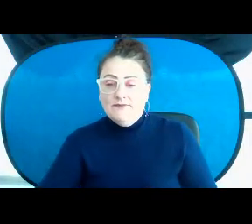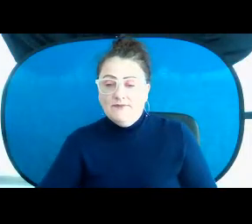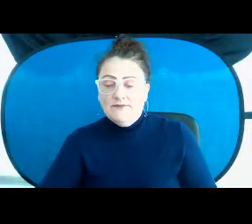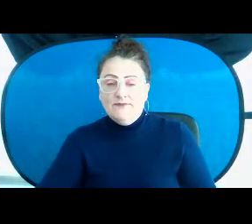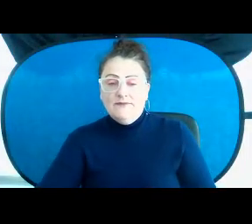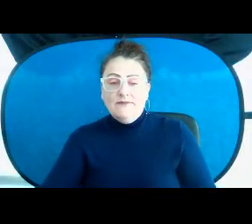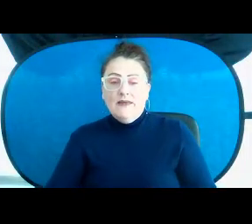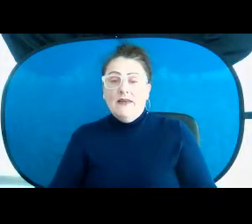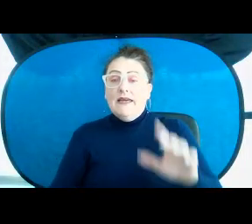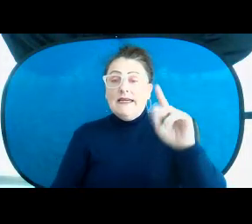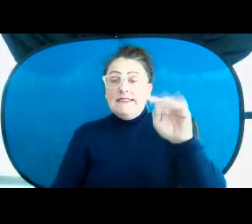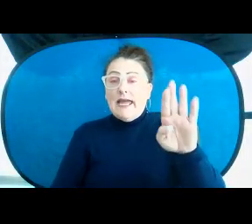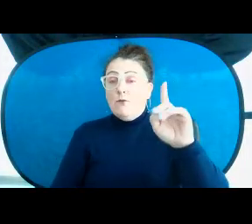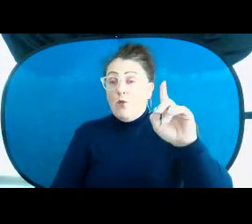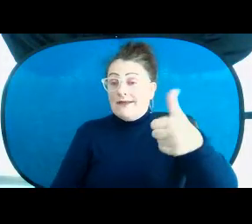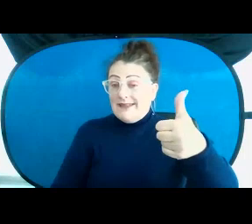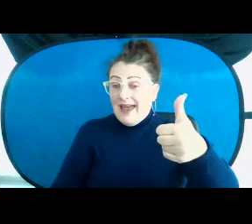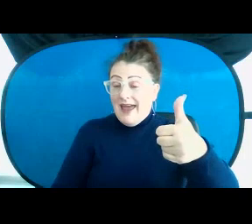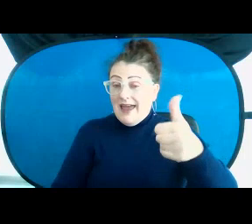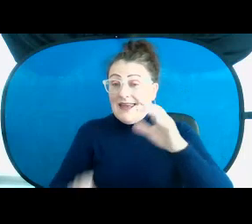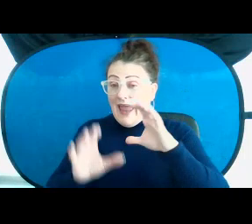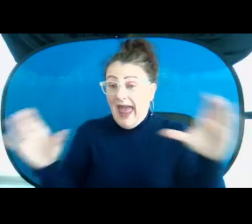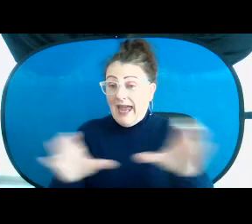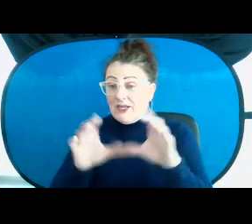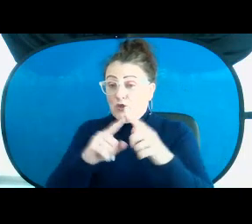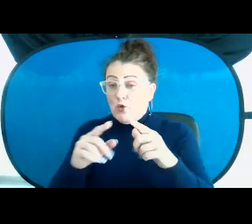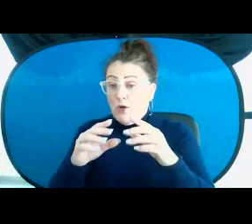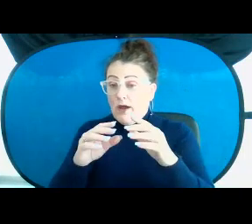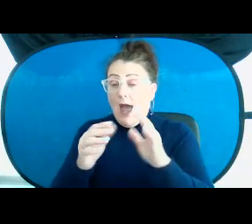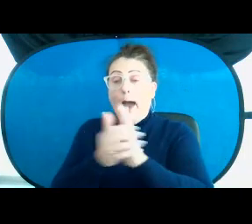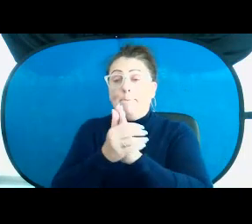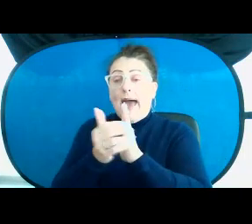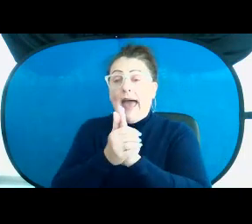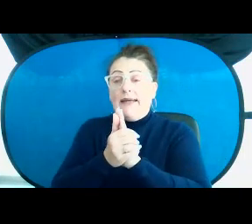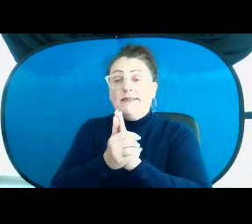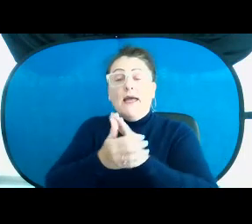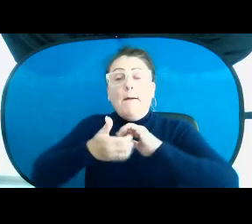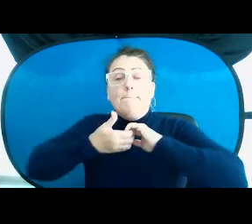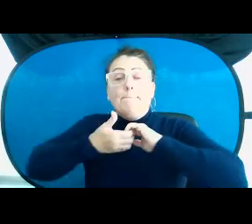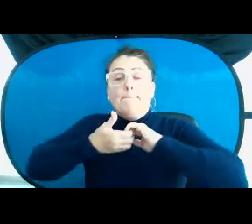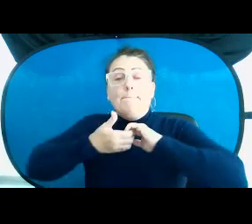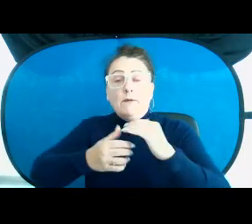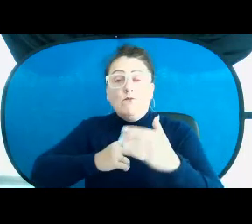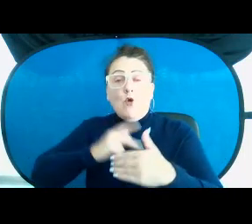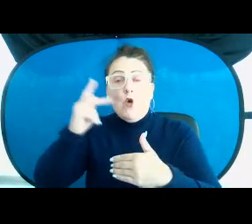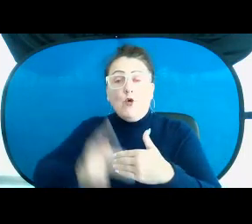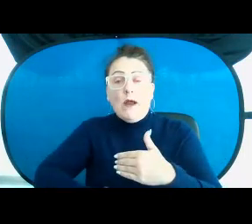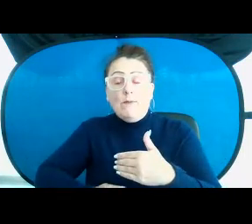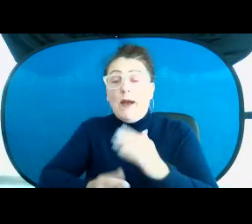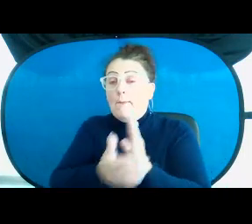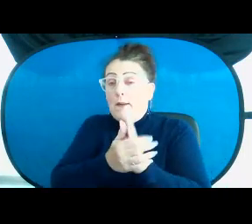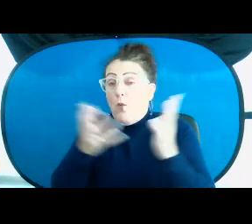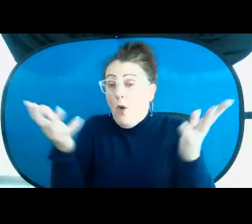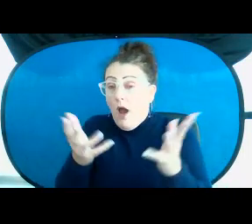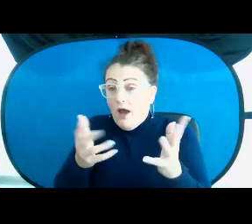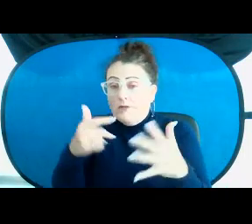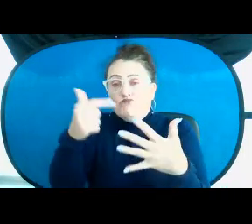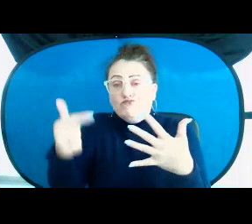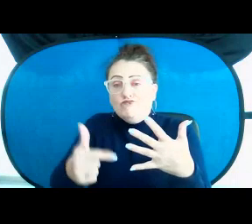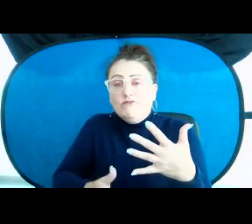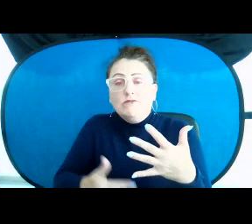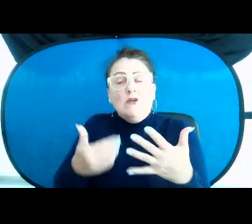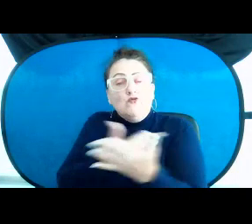Commissioners, tab 110 is an action item to amend the local partnership formulaic program. This amendment will make the following updates to the